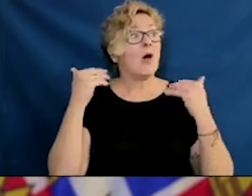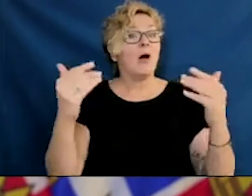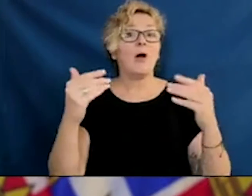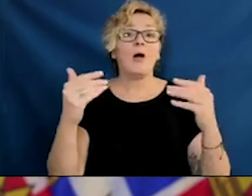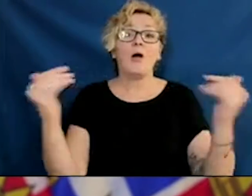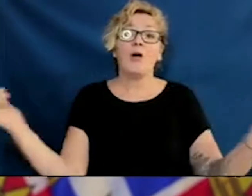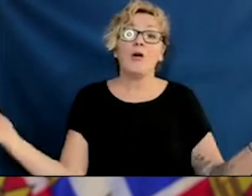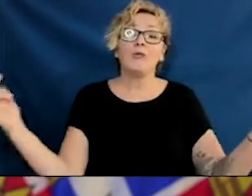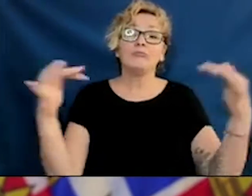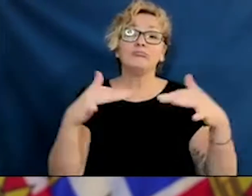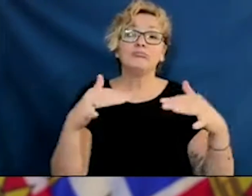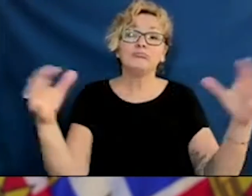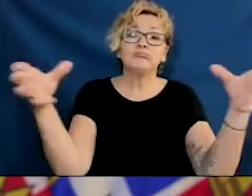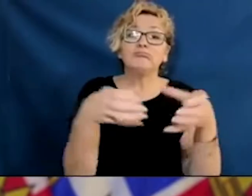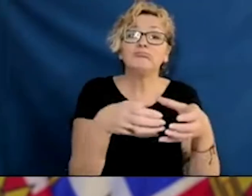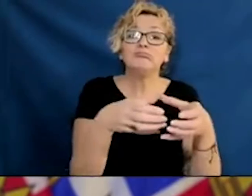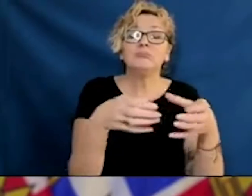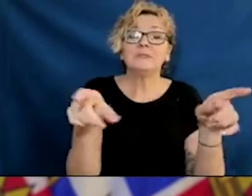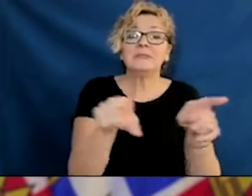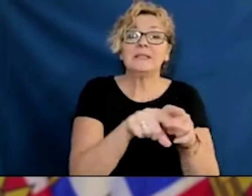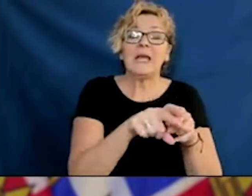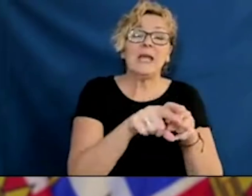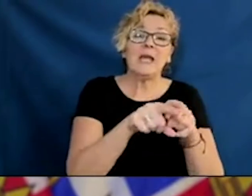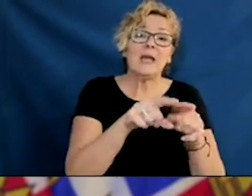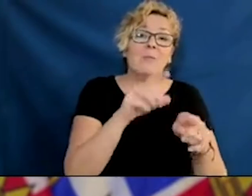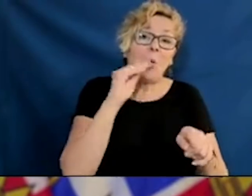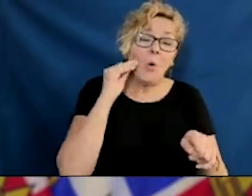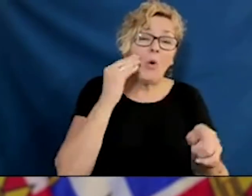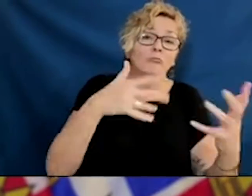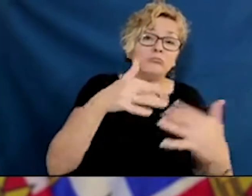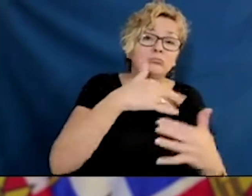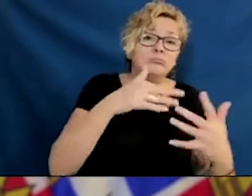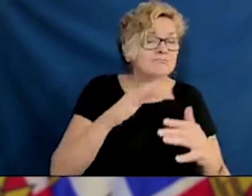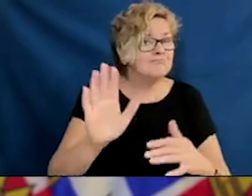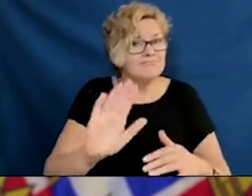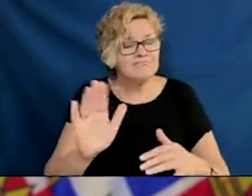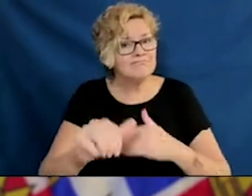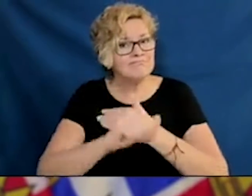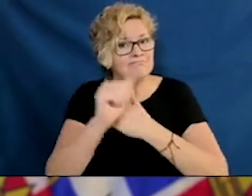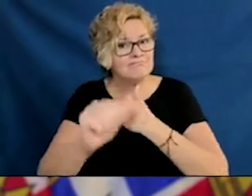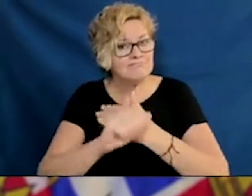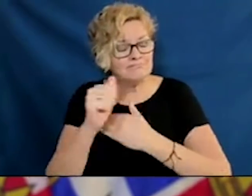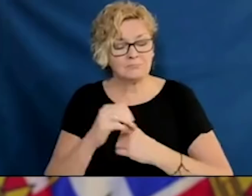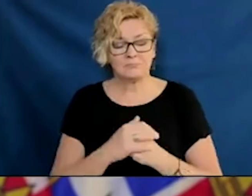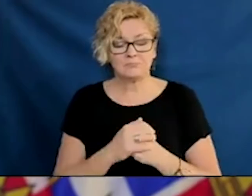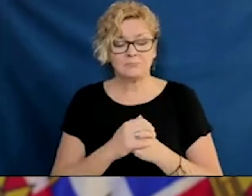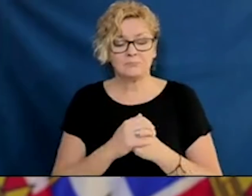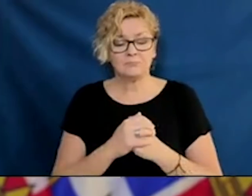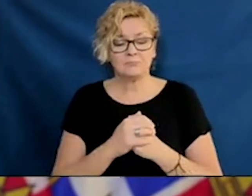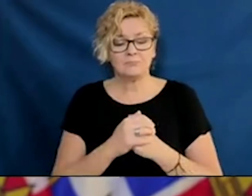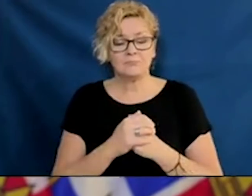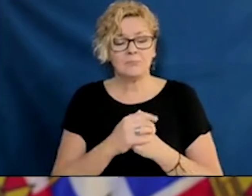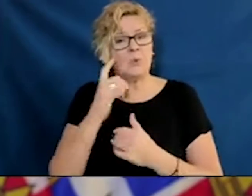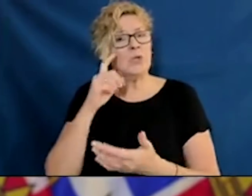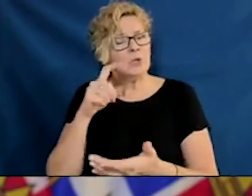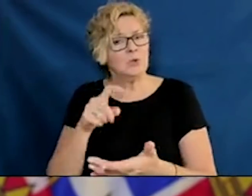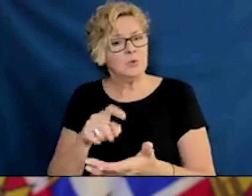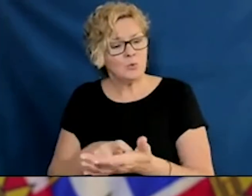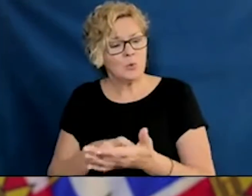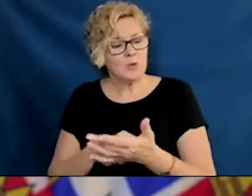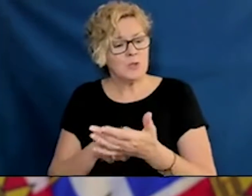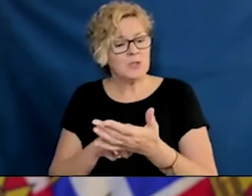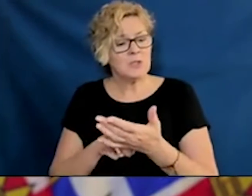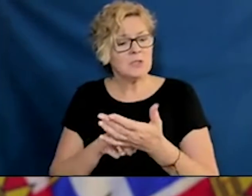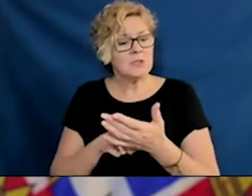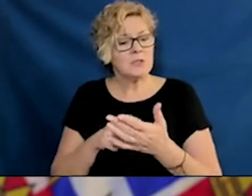weeks, we have seen a decrease in young people, school-age children, in rates in school-age children, and in older people as